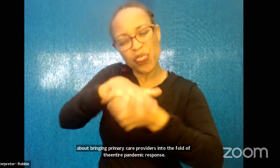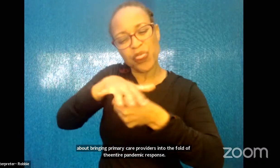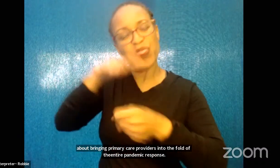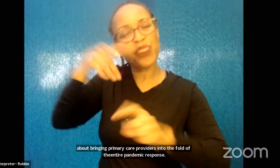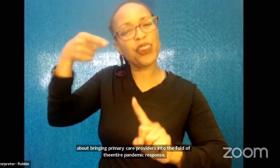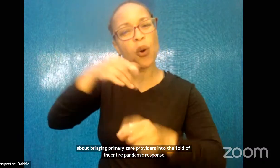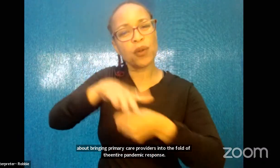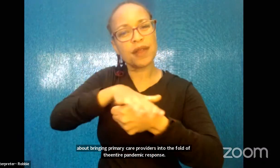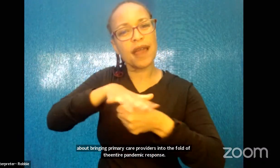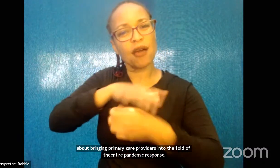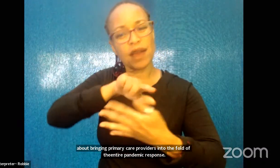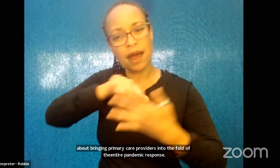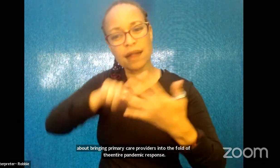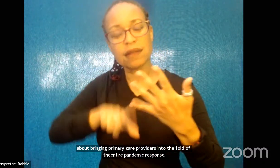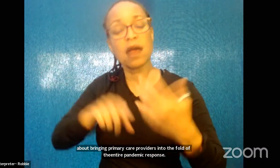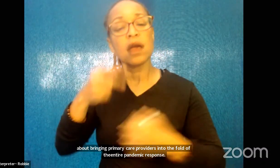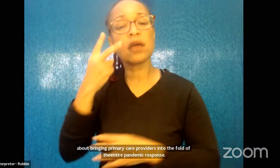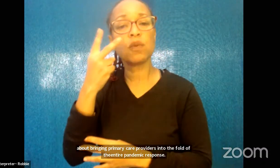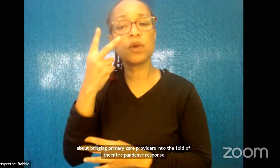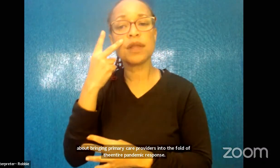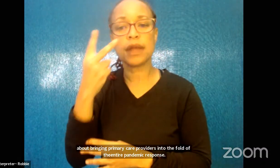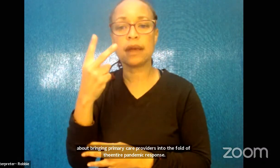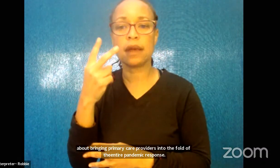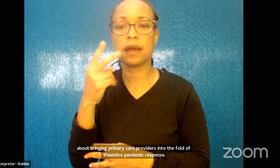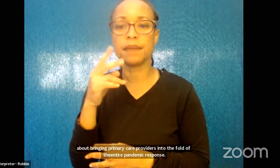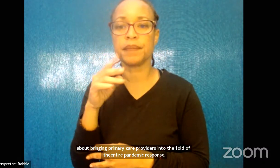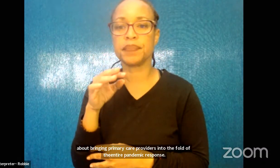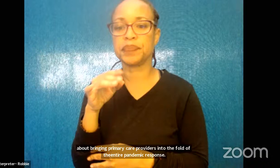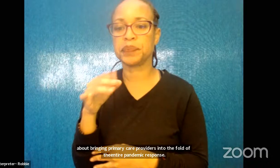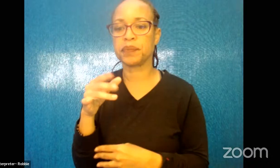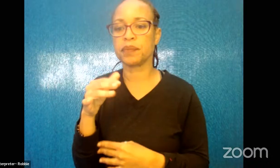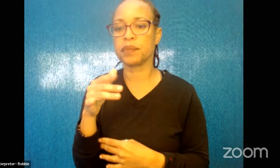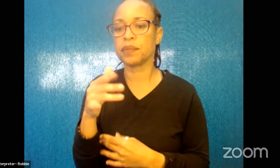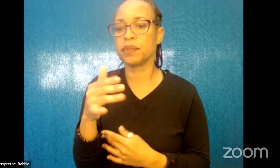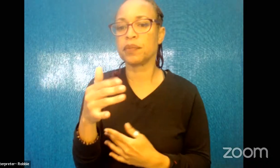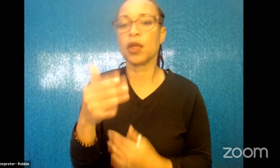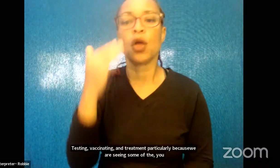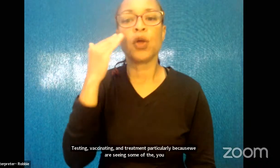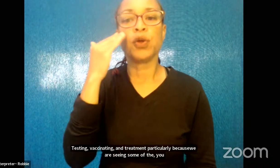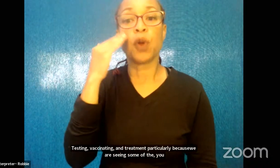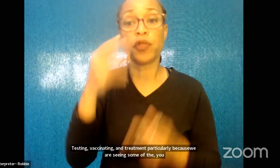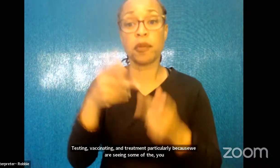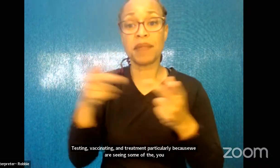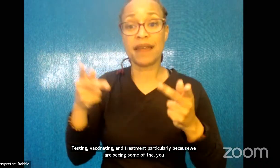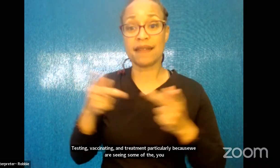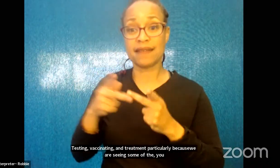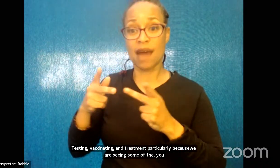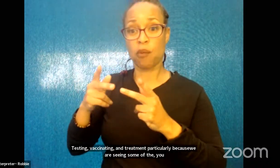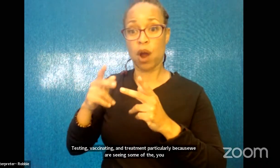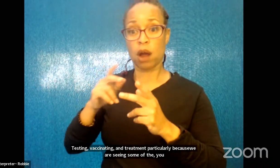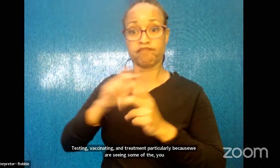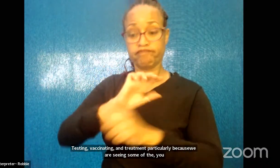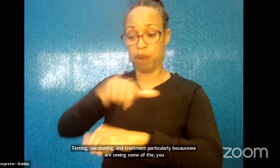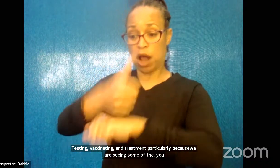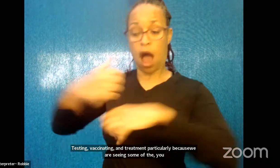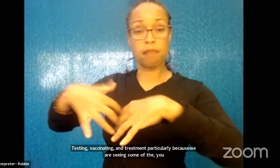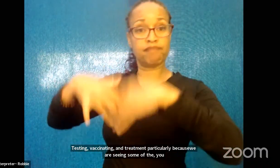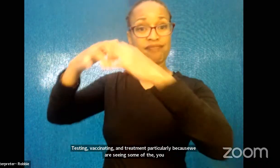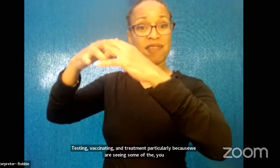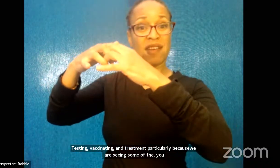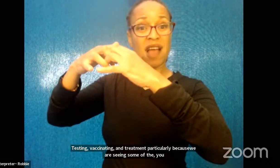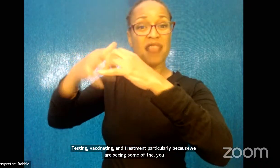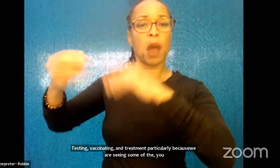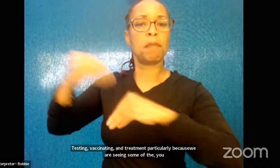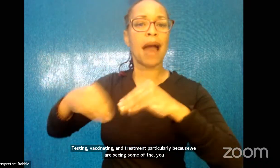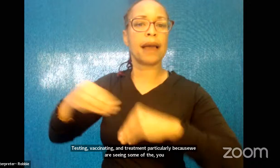seeing some of the sites that were put up kind of packing up and leaving. We want to make sure that